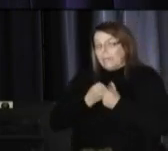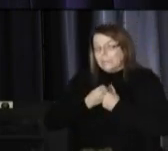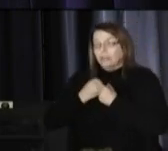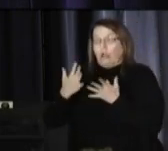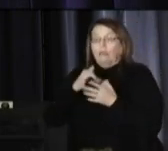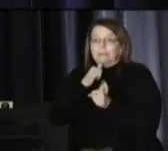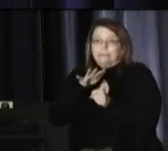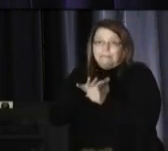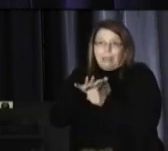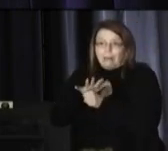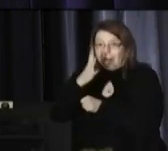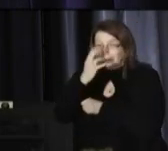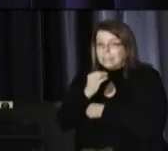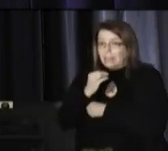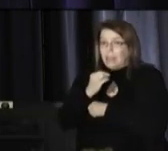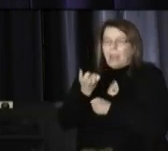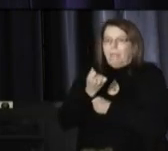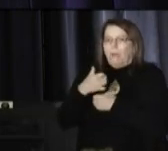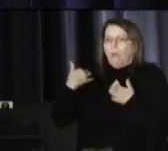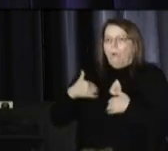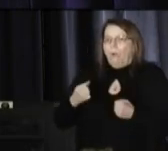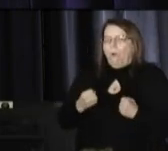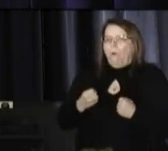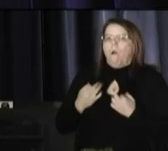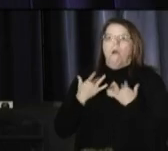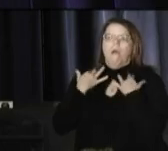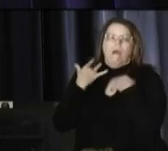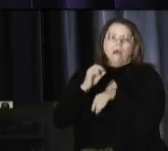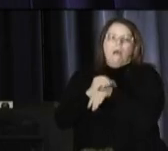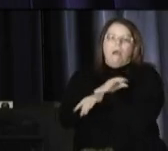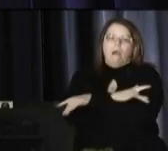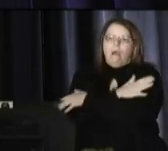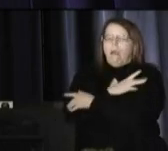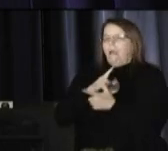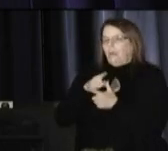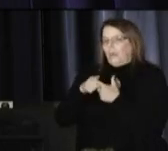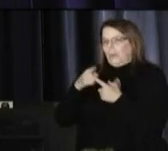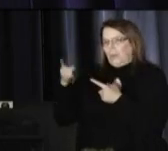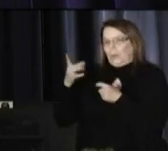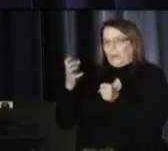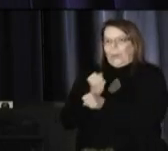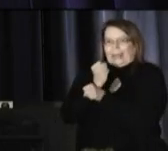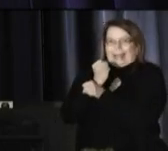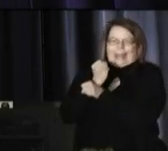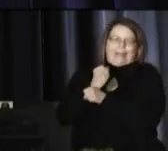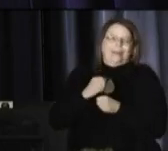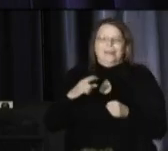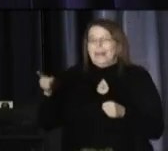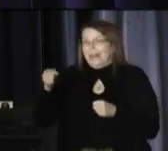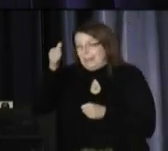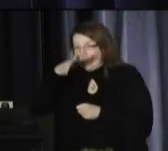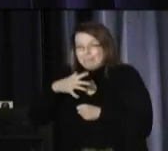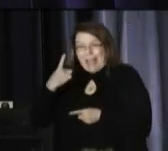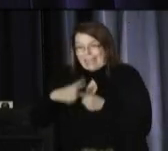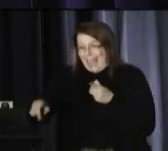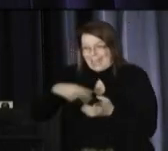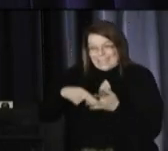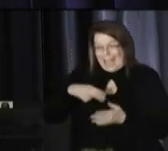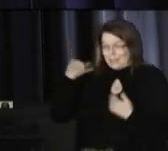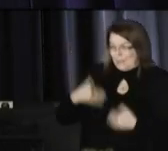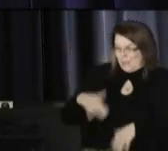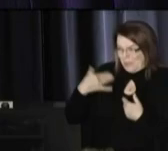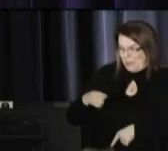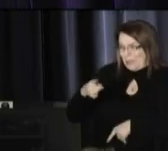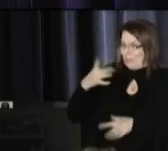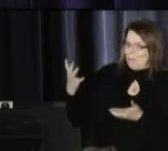deprived, adrenaline kicks in and you win the dance off by a mile. This man cannot dance to save his life despite